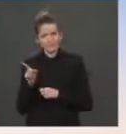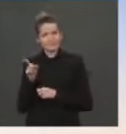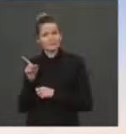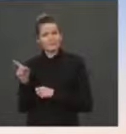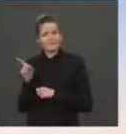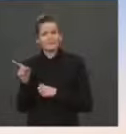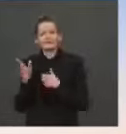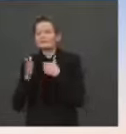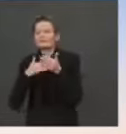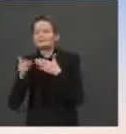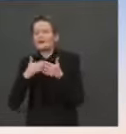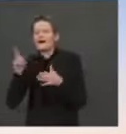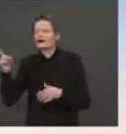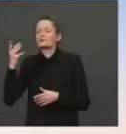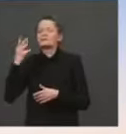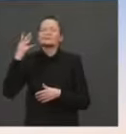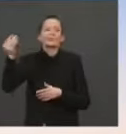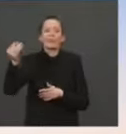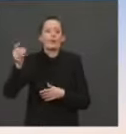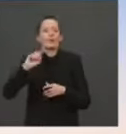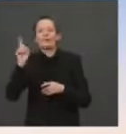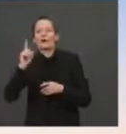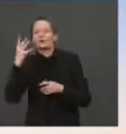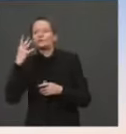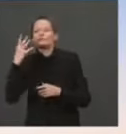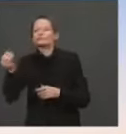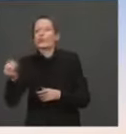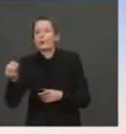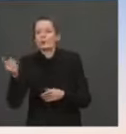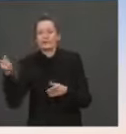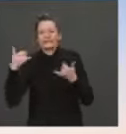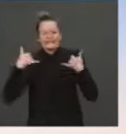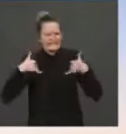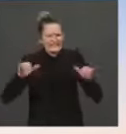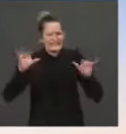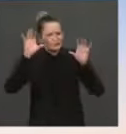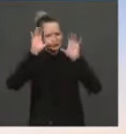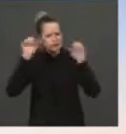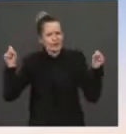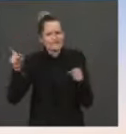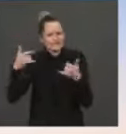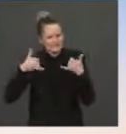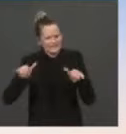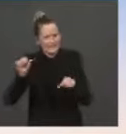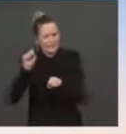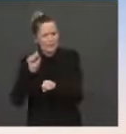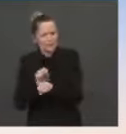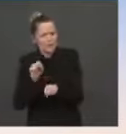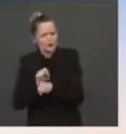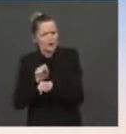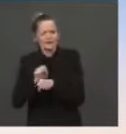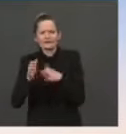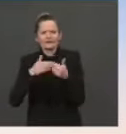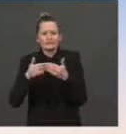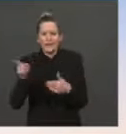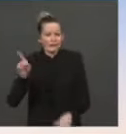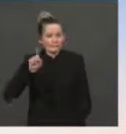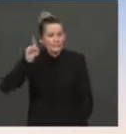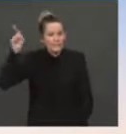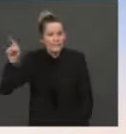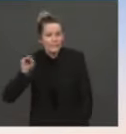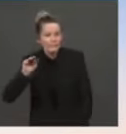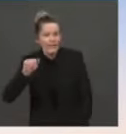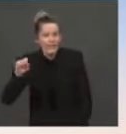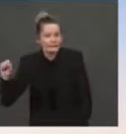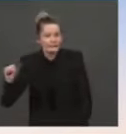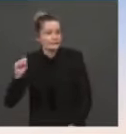he is, on any vacation, on any time he is in Delaware, at Camp David, or wherever he may be spending time with his loved